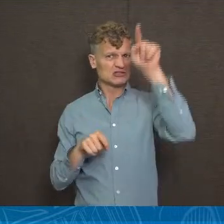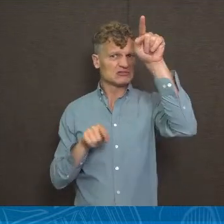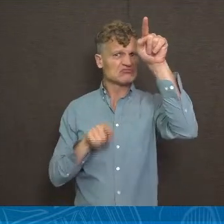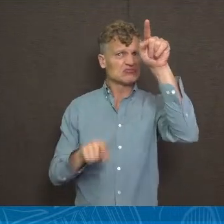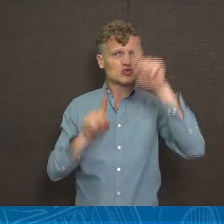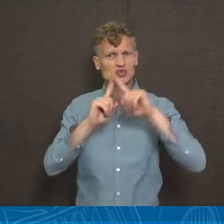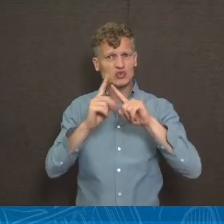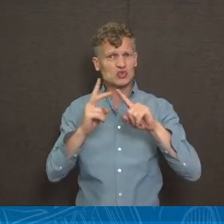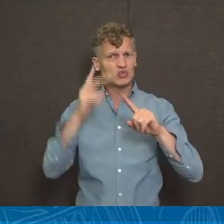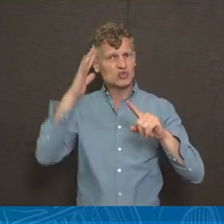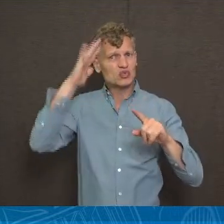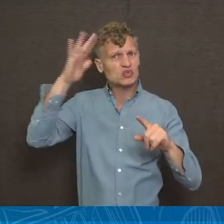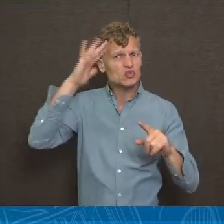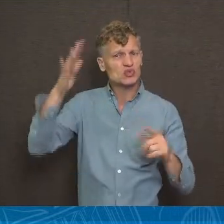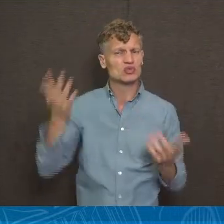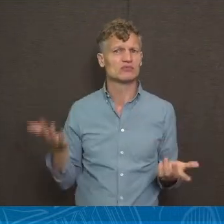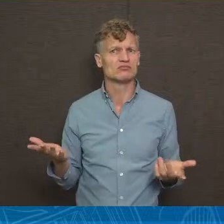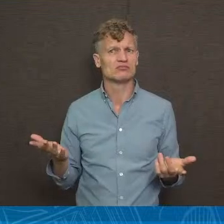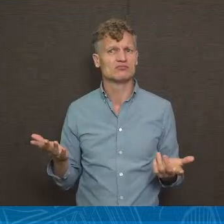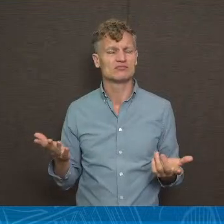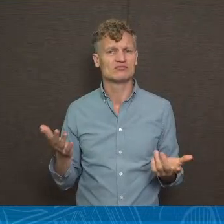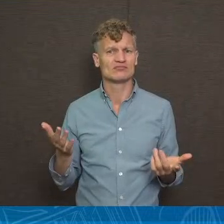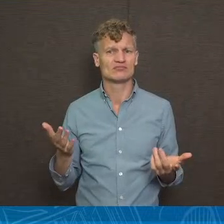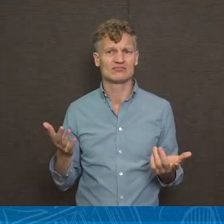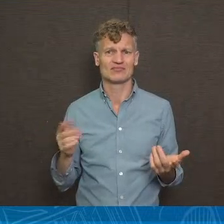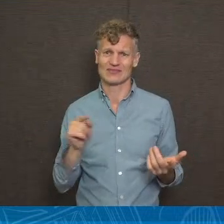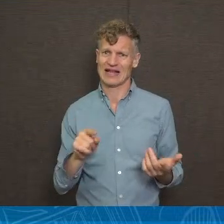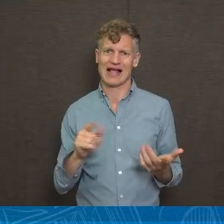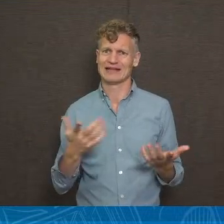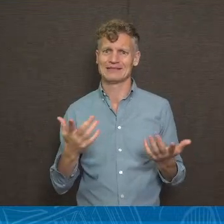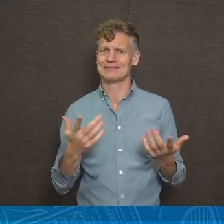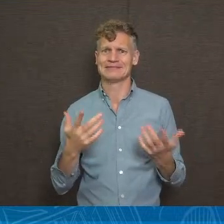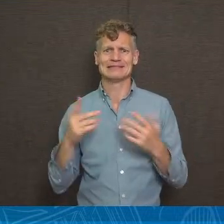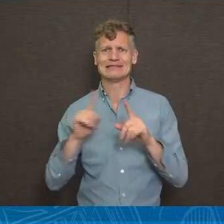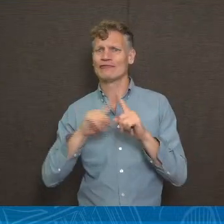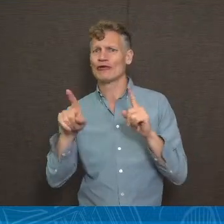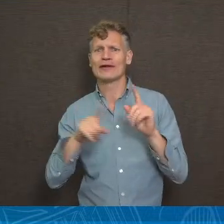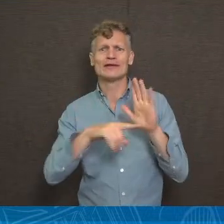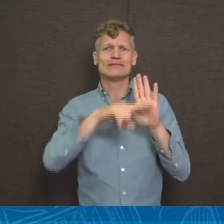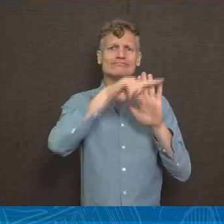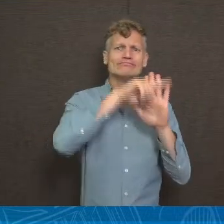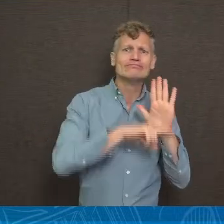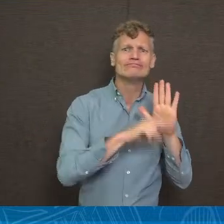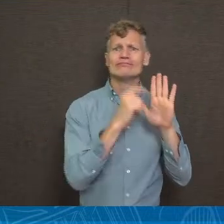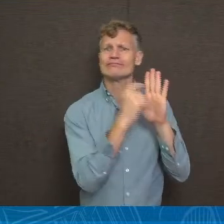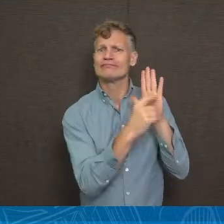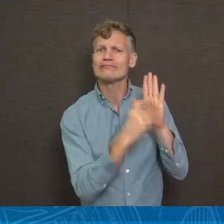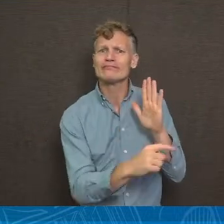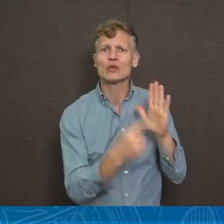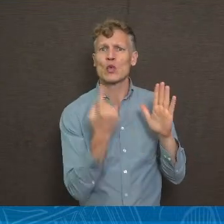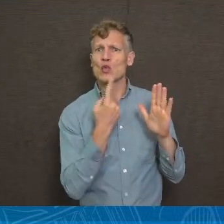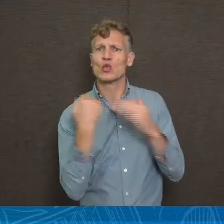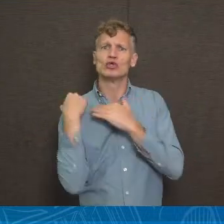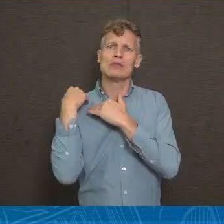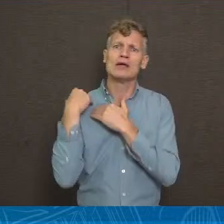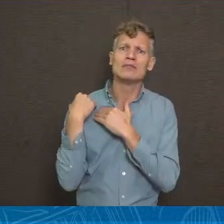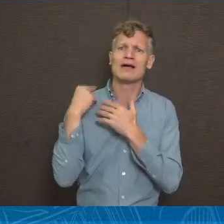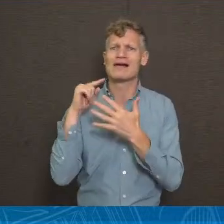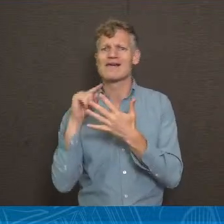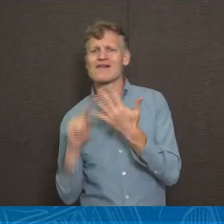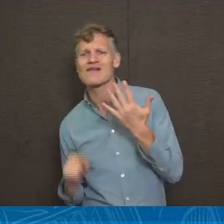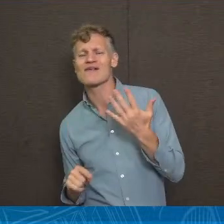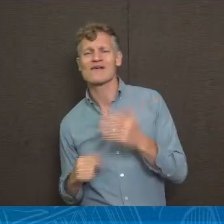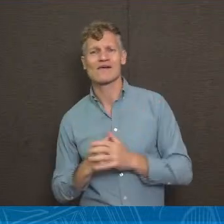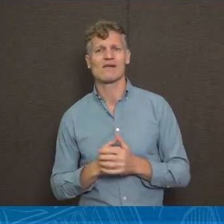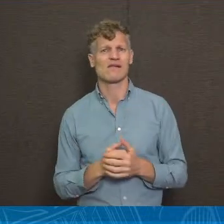these legal foundations of shared responsibility and all this, all the like, in terms of really looking at, there are different forms